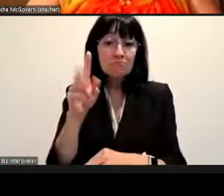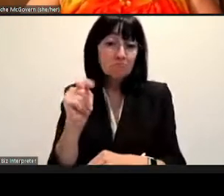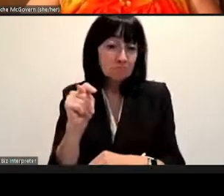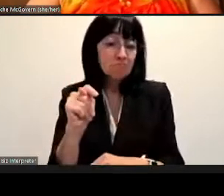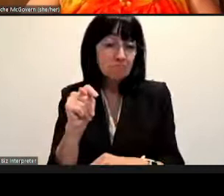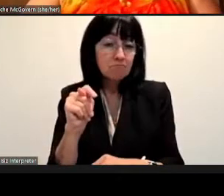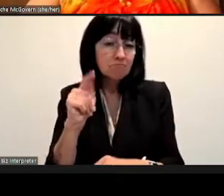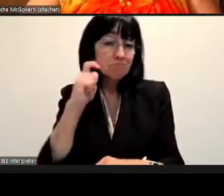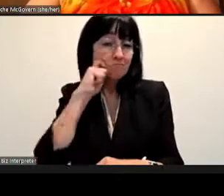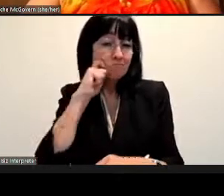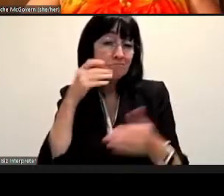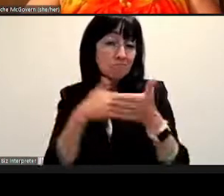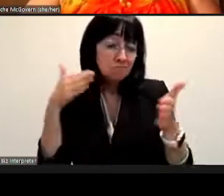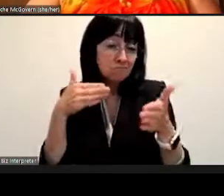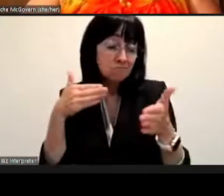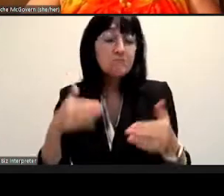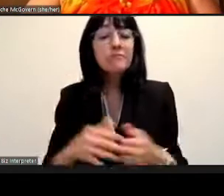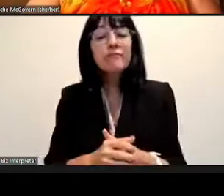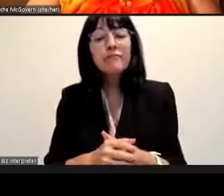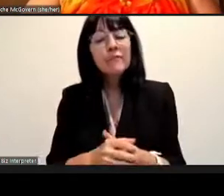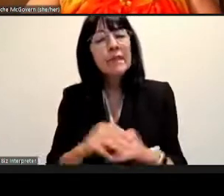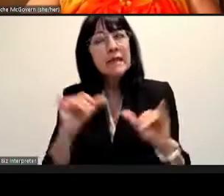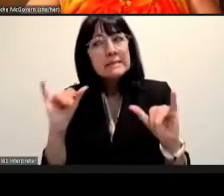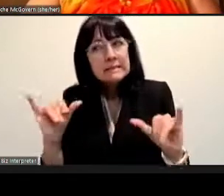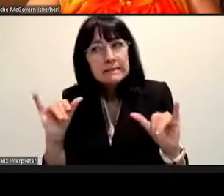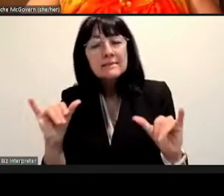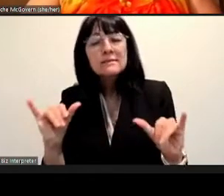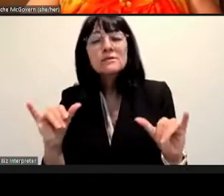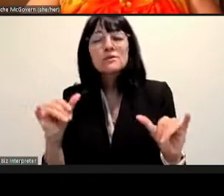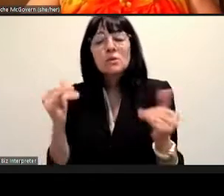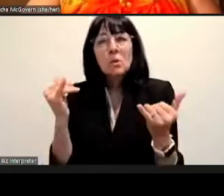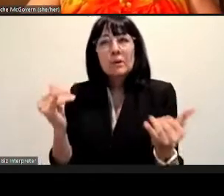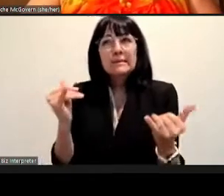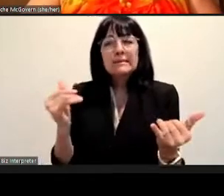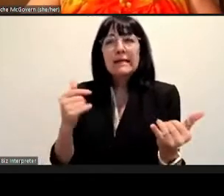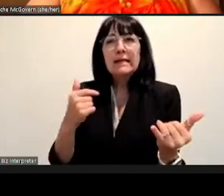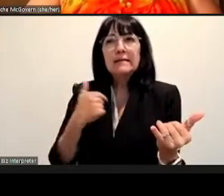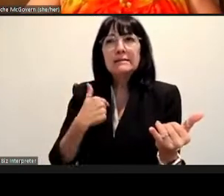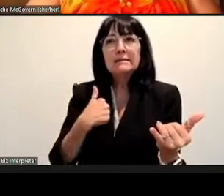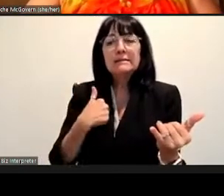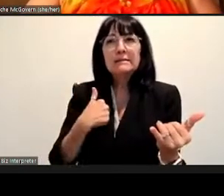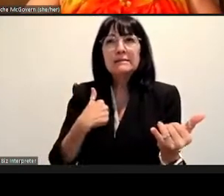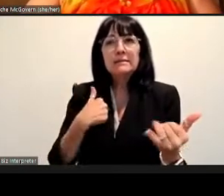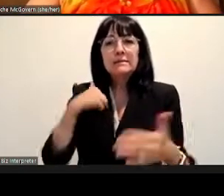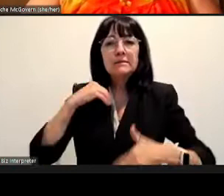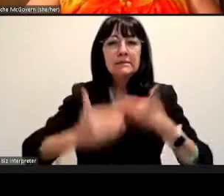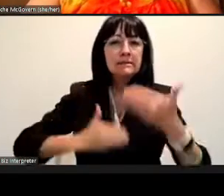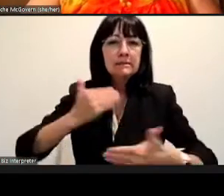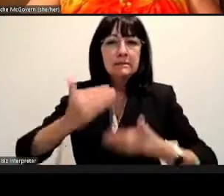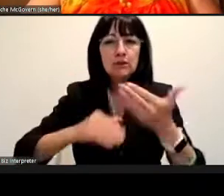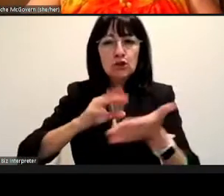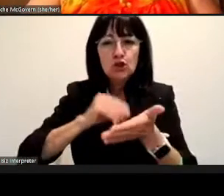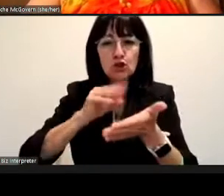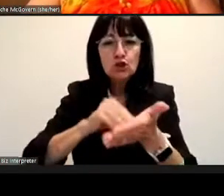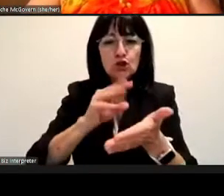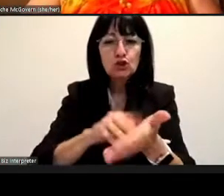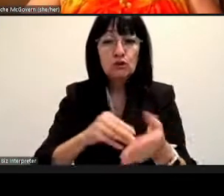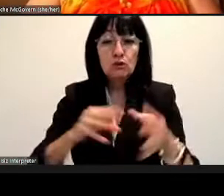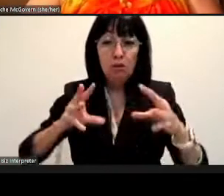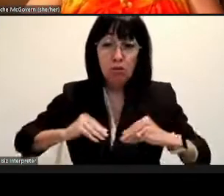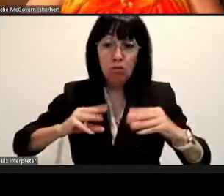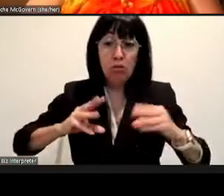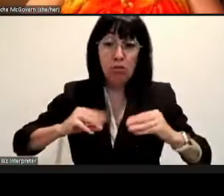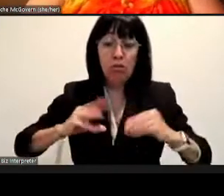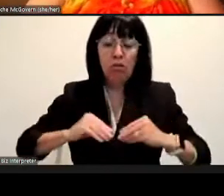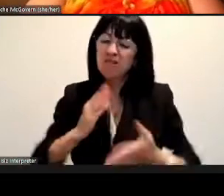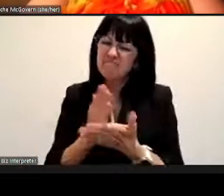lot of time to kind of to both unlearn that while and also understand where that was coming from. But what I has led me to